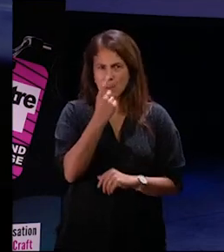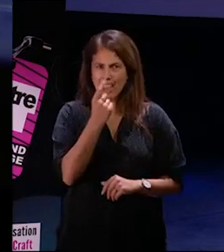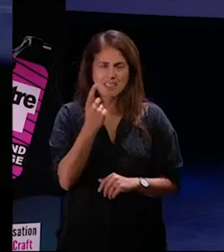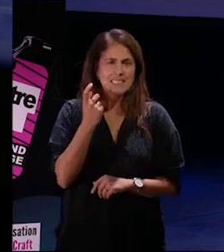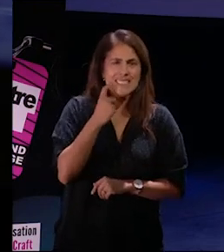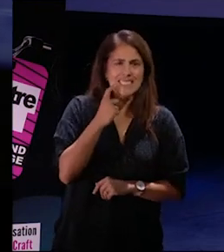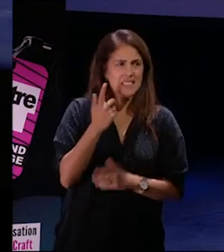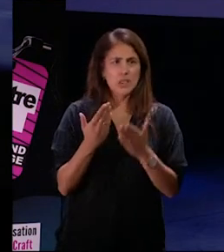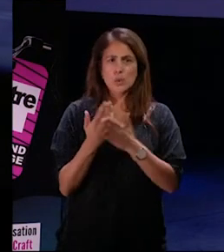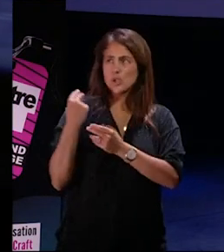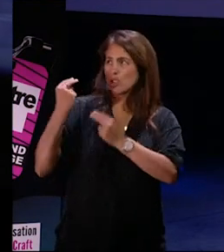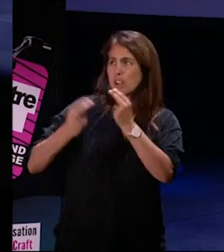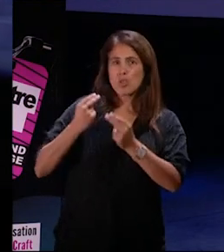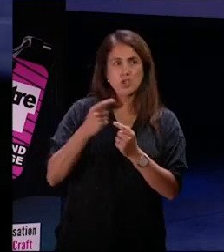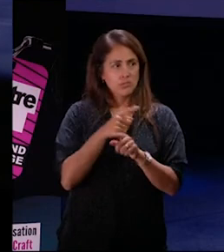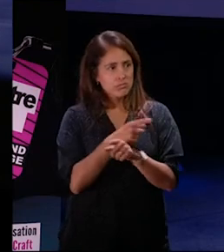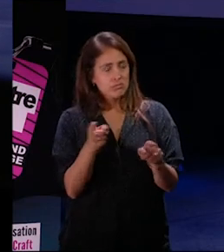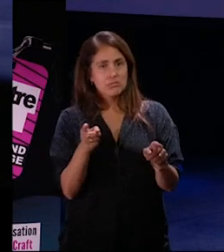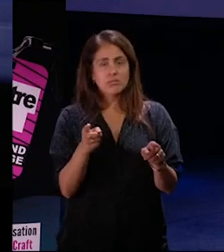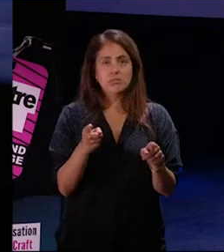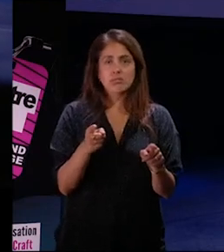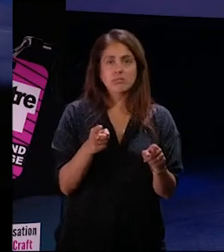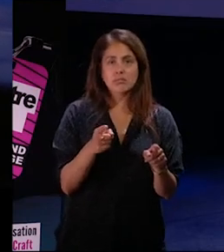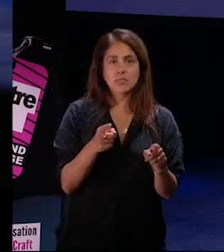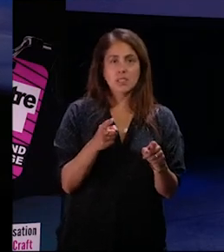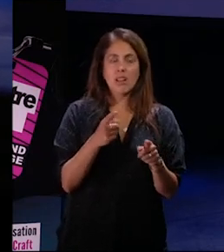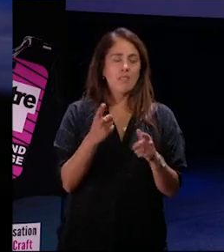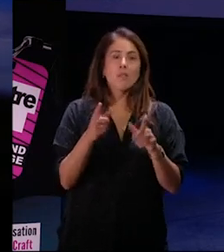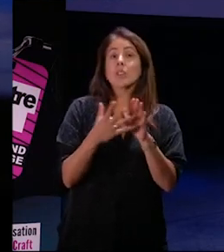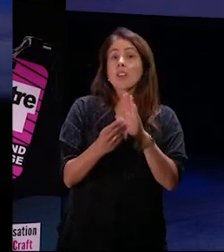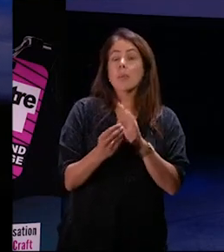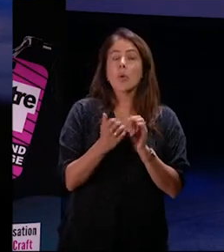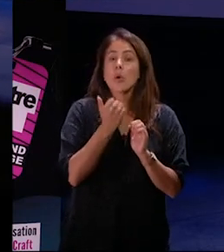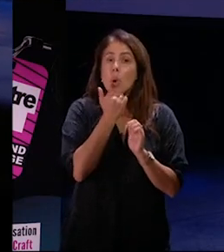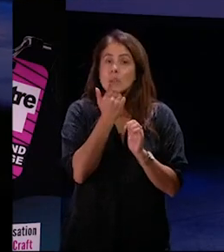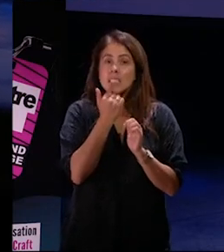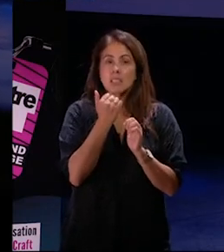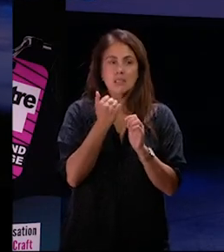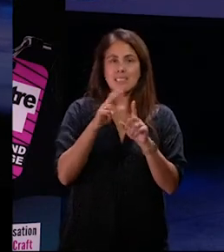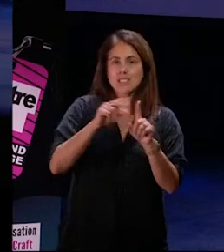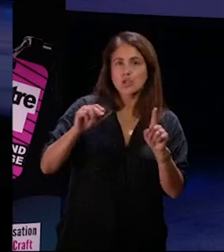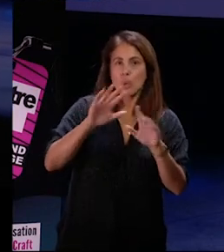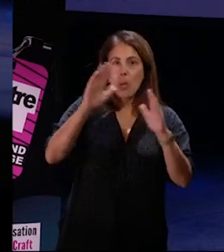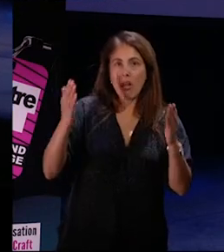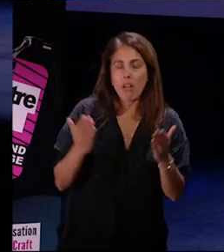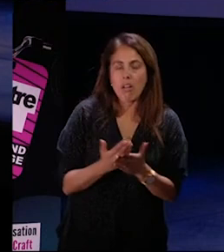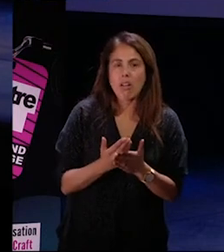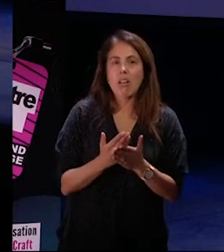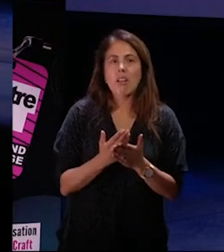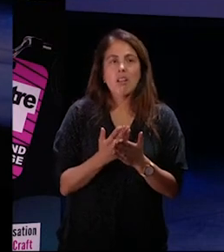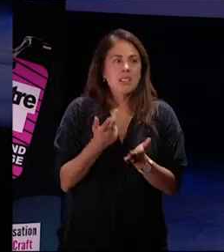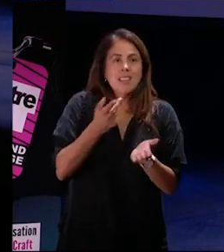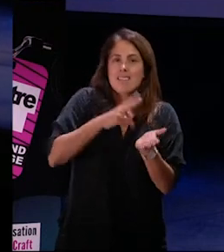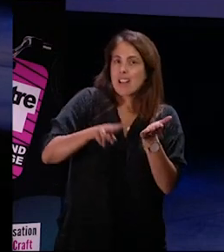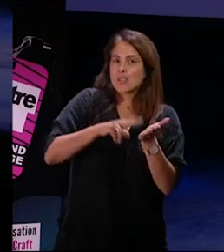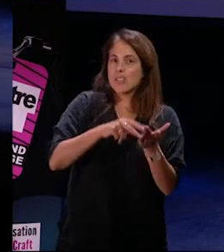new generation that's coming up, because, you know, like Jason says, coding in the digital world, there's so much, that's their natural